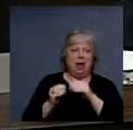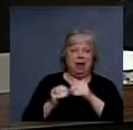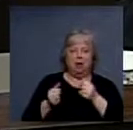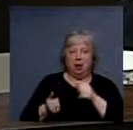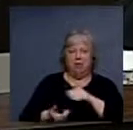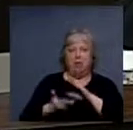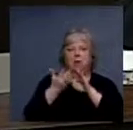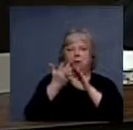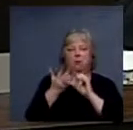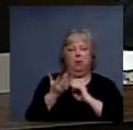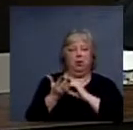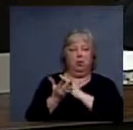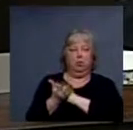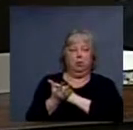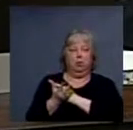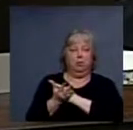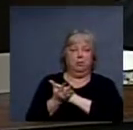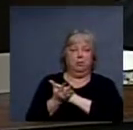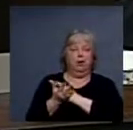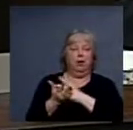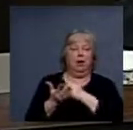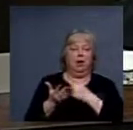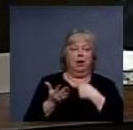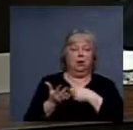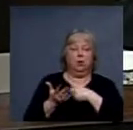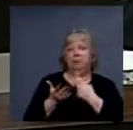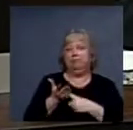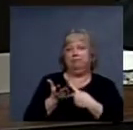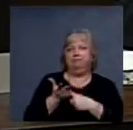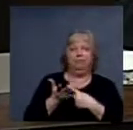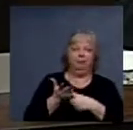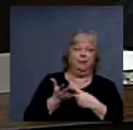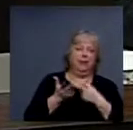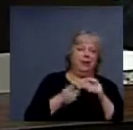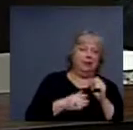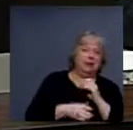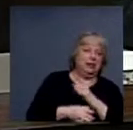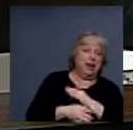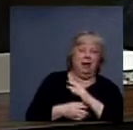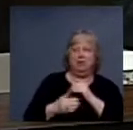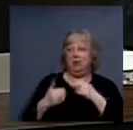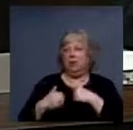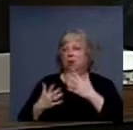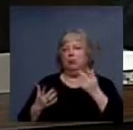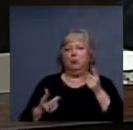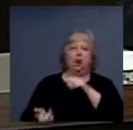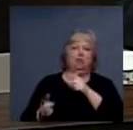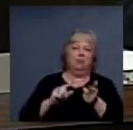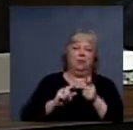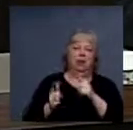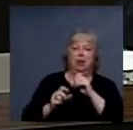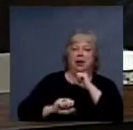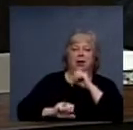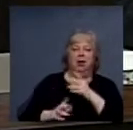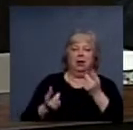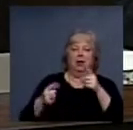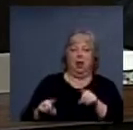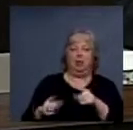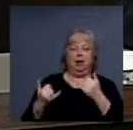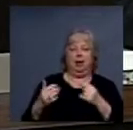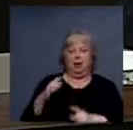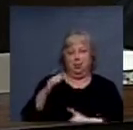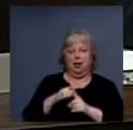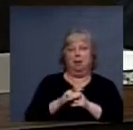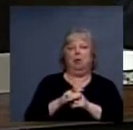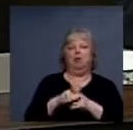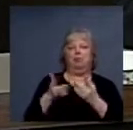the board, and we had tossed it around between the staff and the owner, and nothing was done about it. And now it's coming up